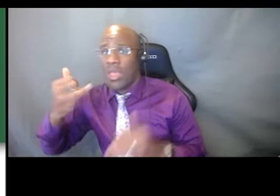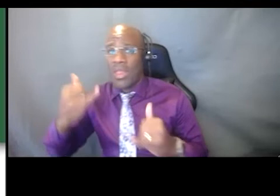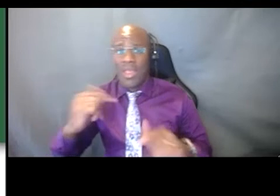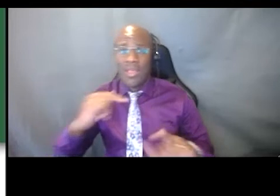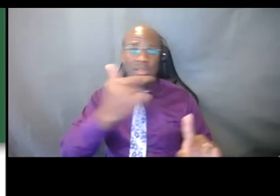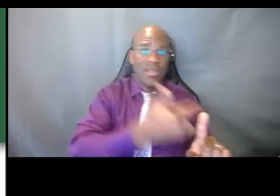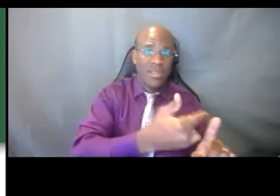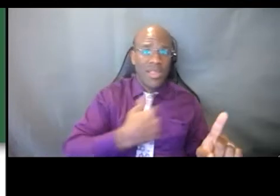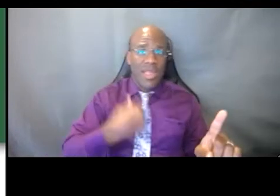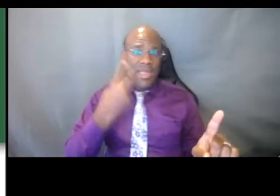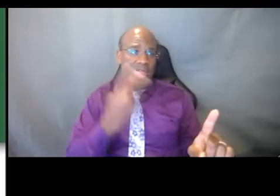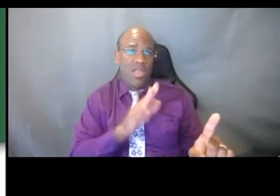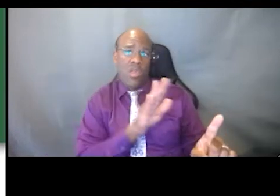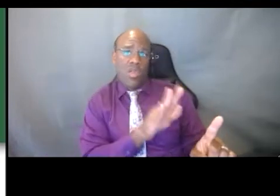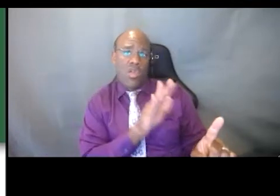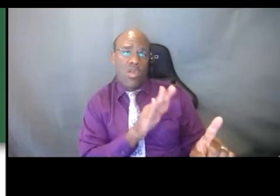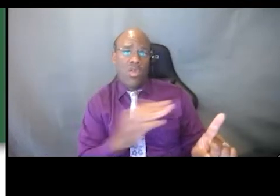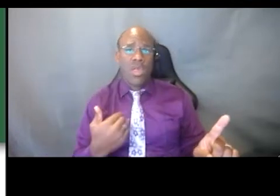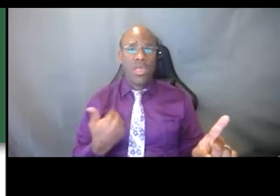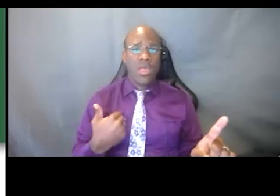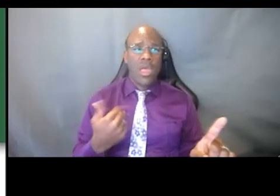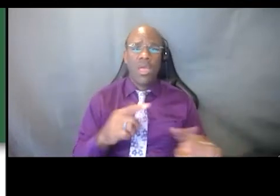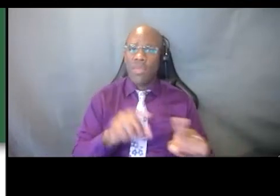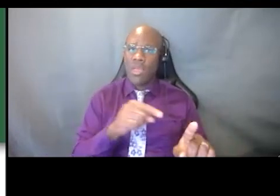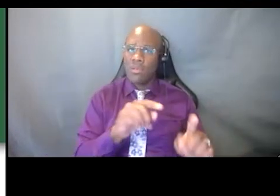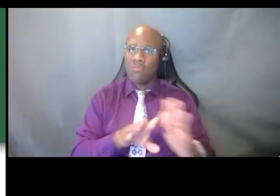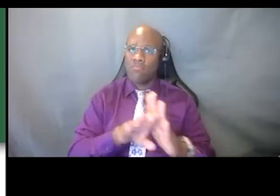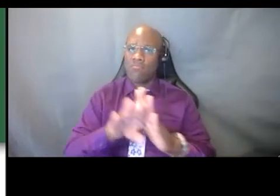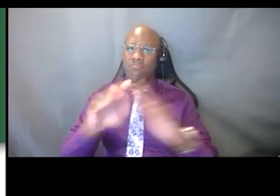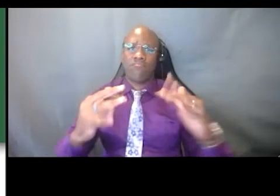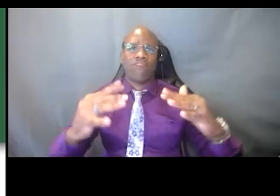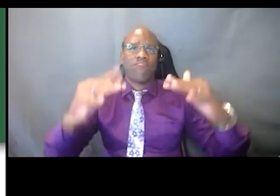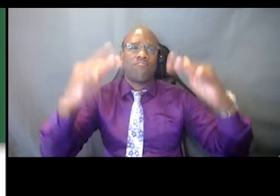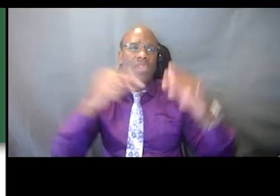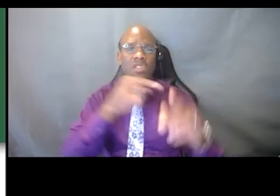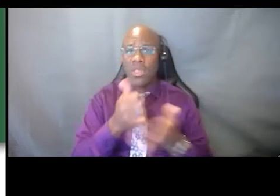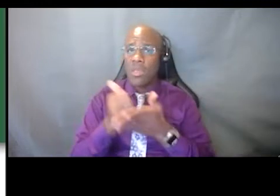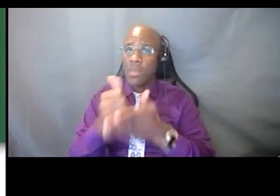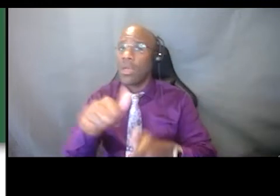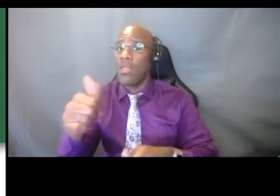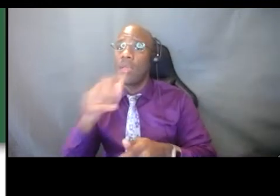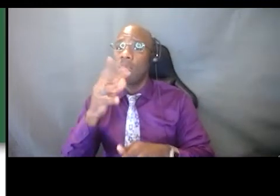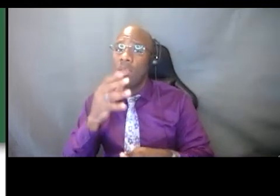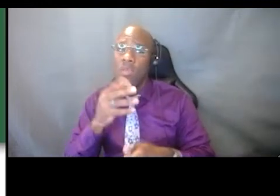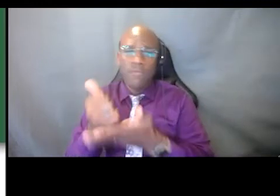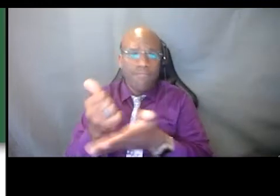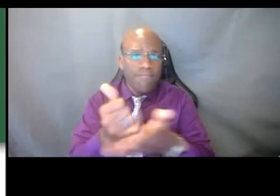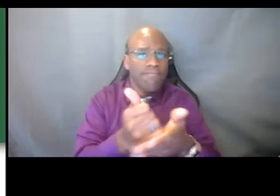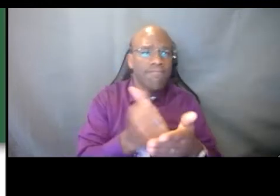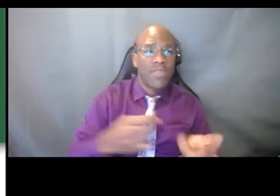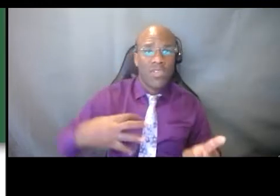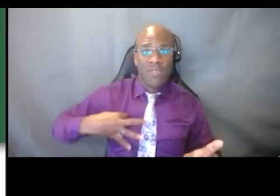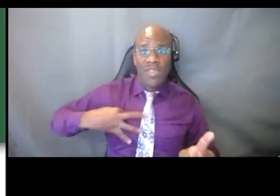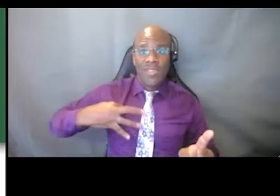she's continuing to give back to other mothers, giving back into where volunteering at her school to make sure that, because she has